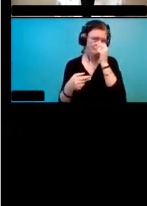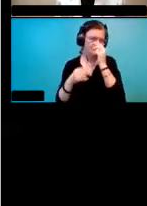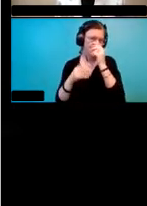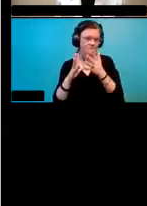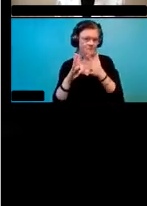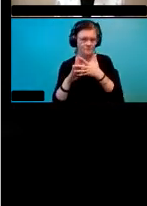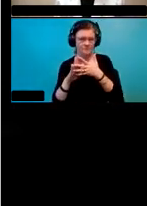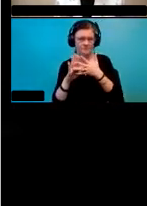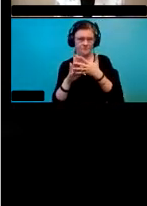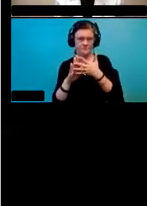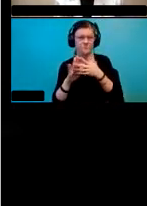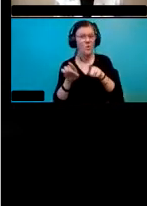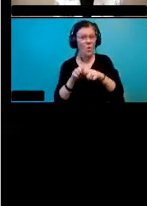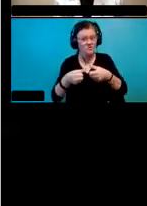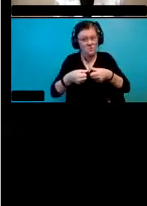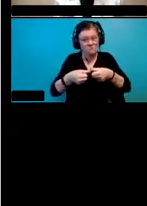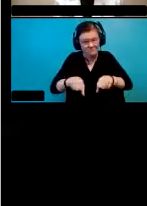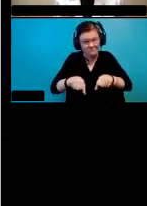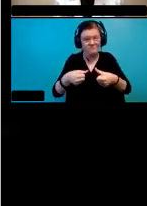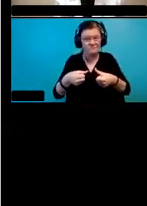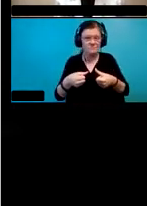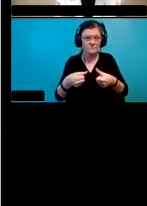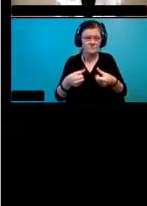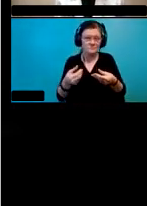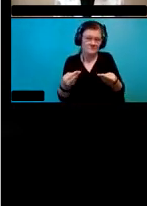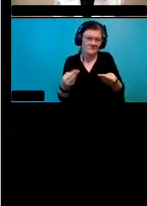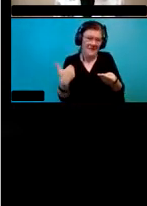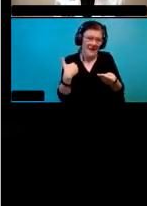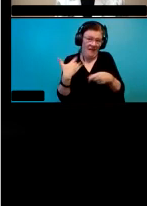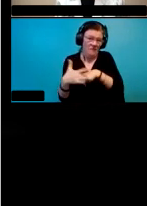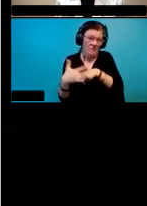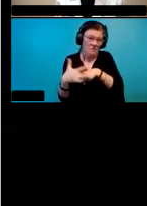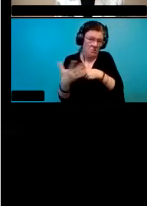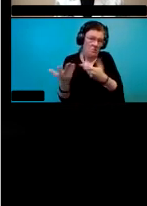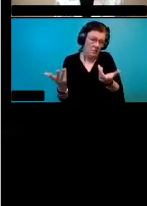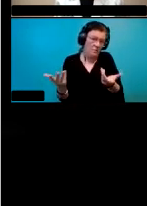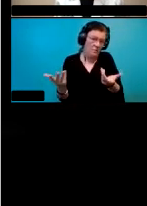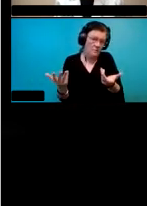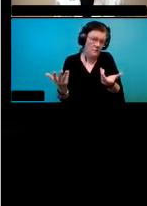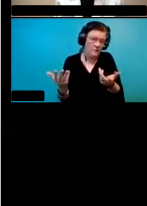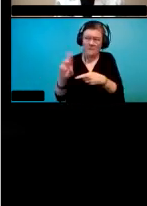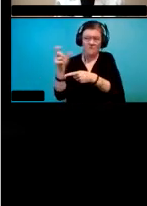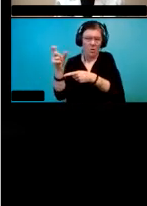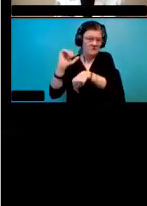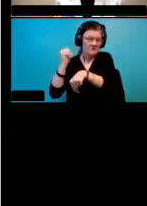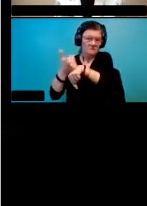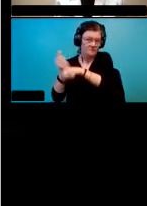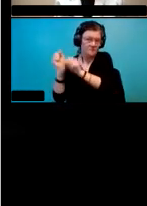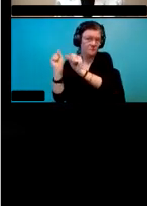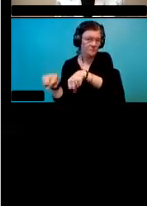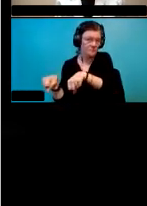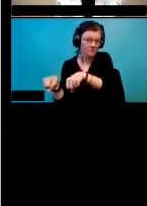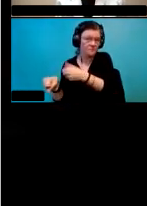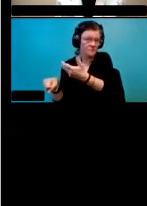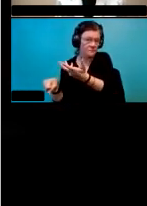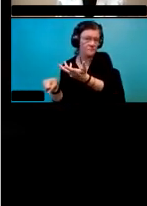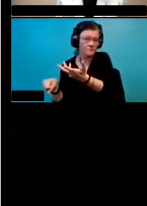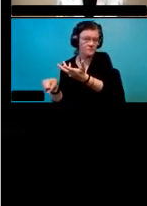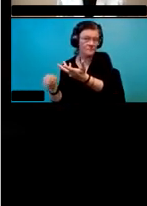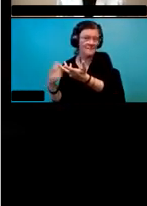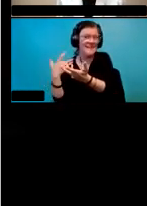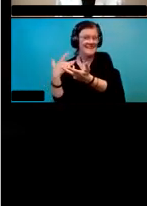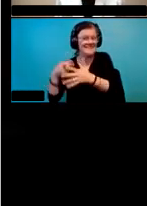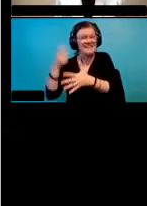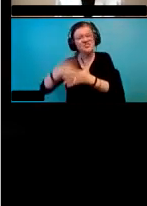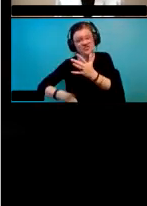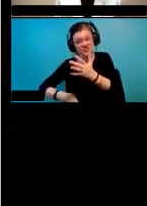There is also bubble packing that's an option at the pharmacy. They do usually charge a